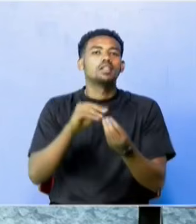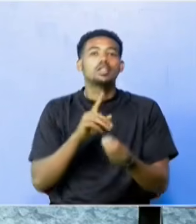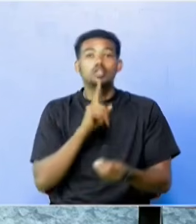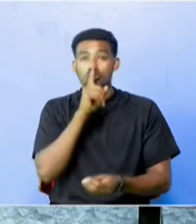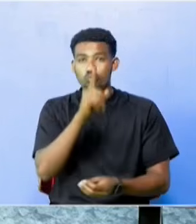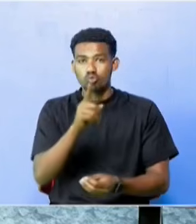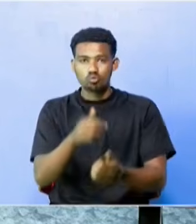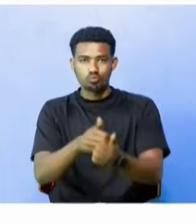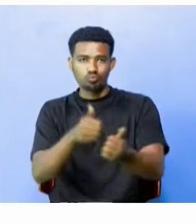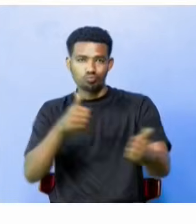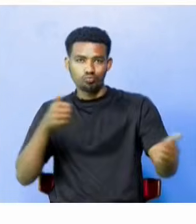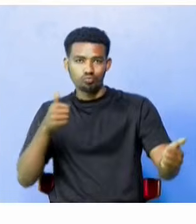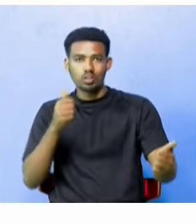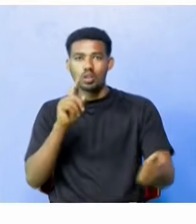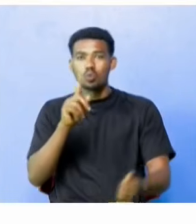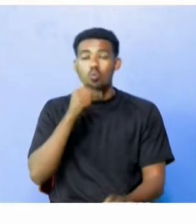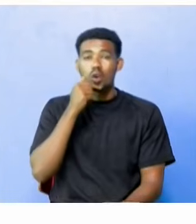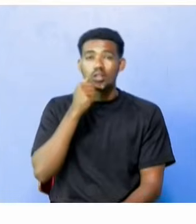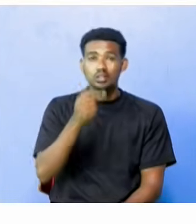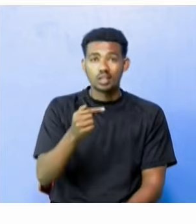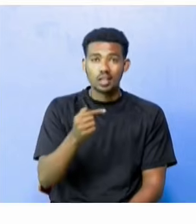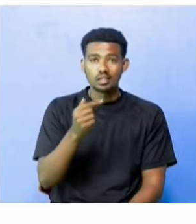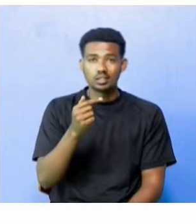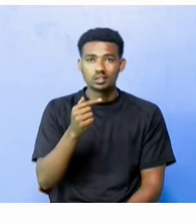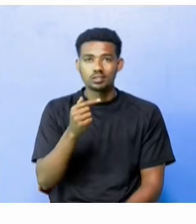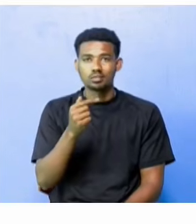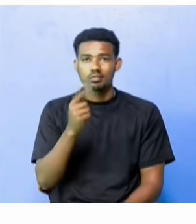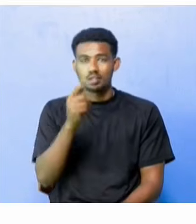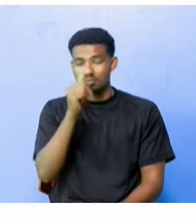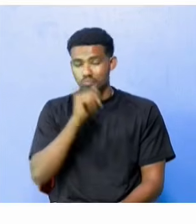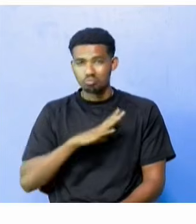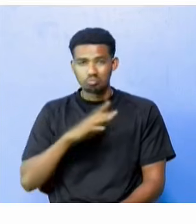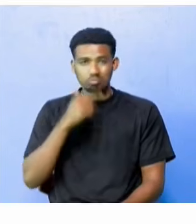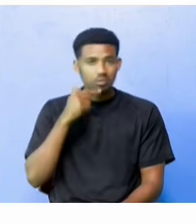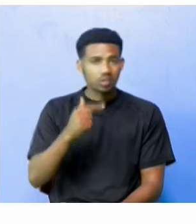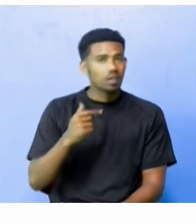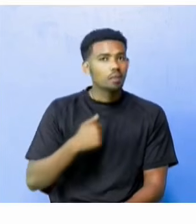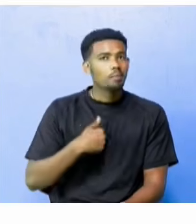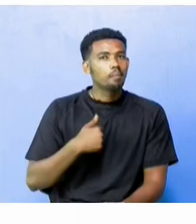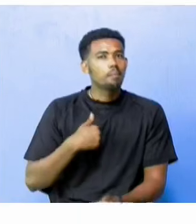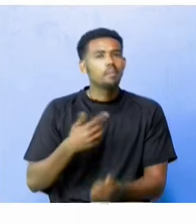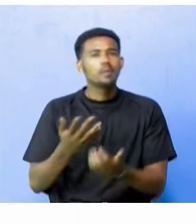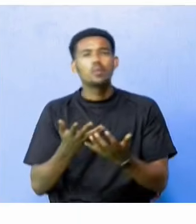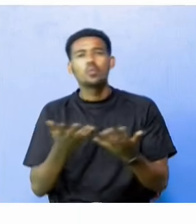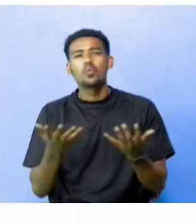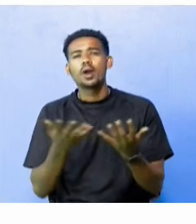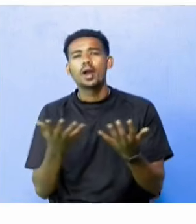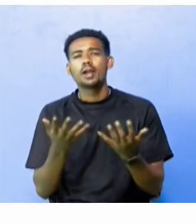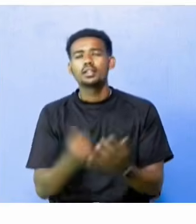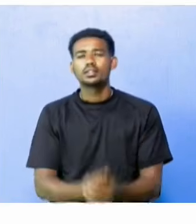example, if somebody says, if I were you, look at this. If I were